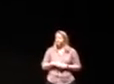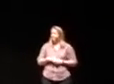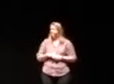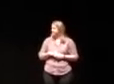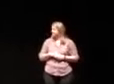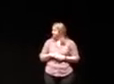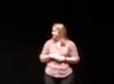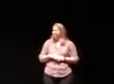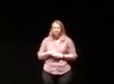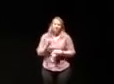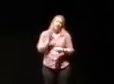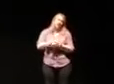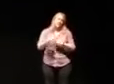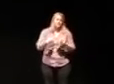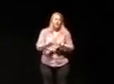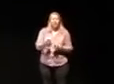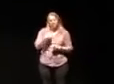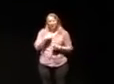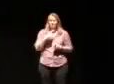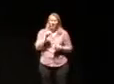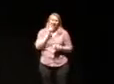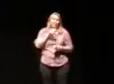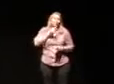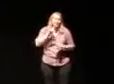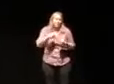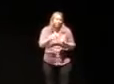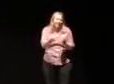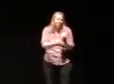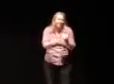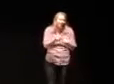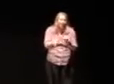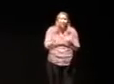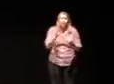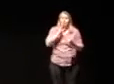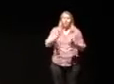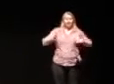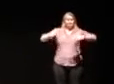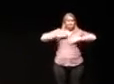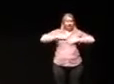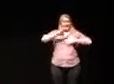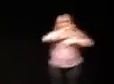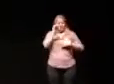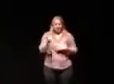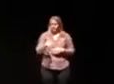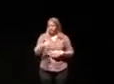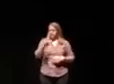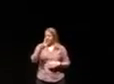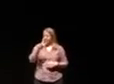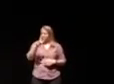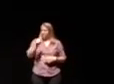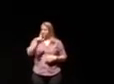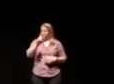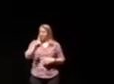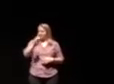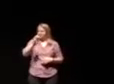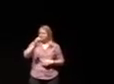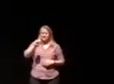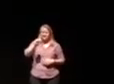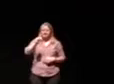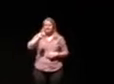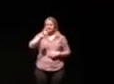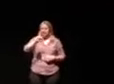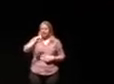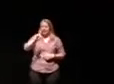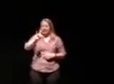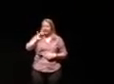Alright, that's enough about any of it. She cares about that, sure. Let's talk about my company, PanelSyndicate.com. Has anyone ever heard of this?